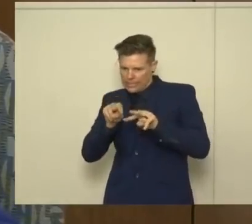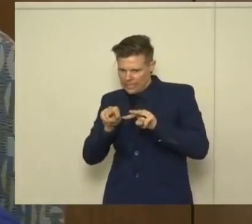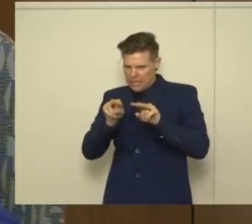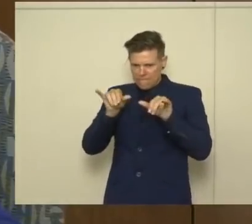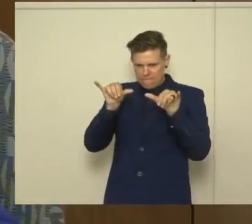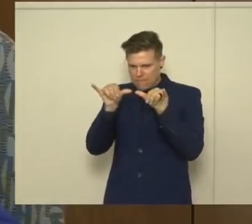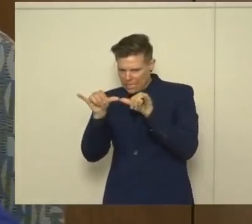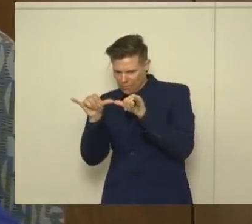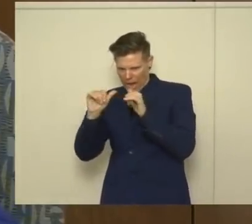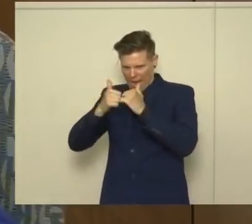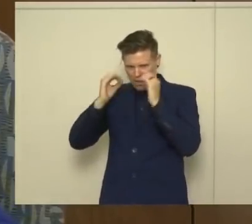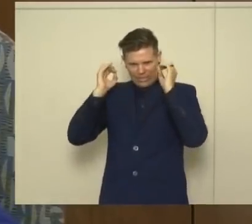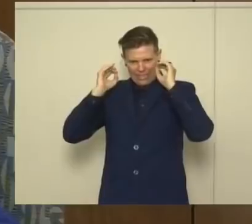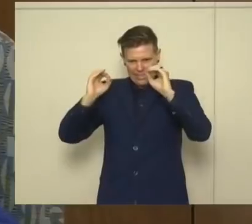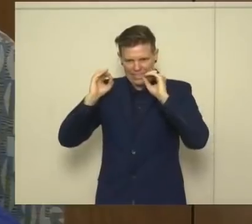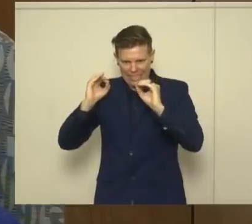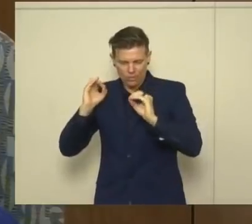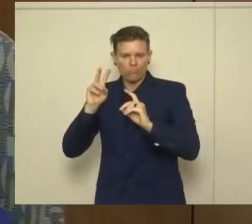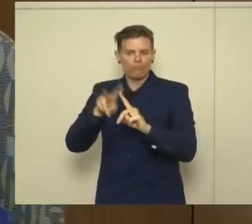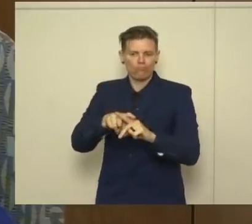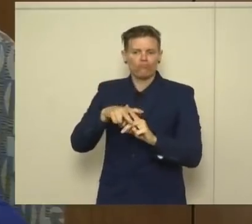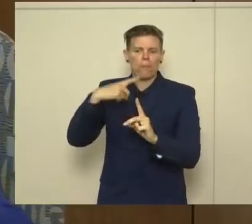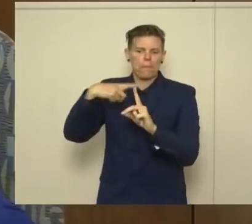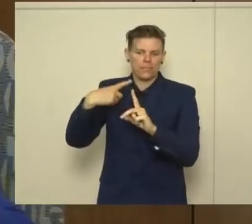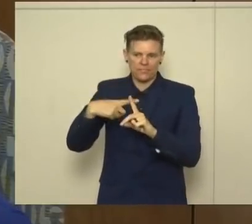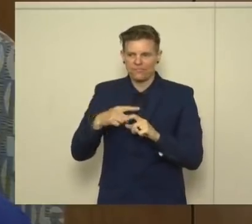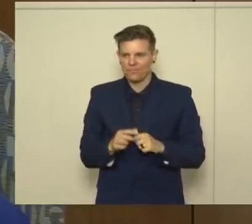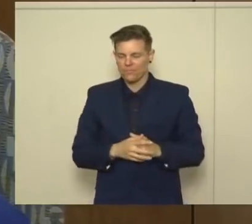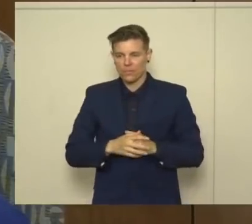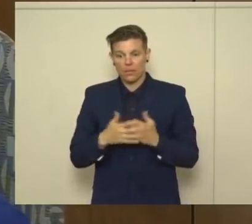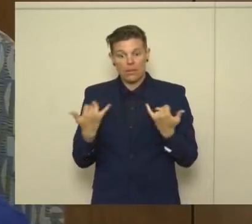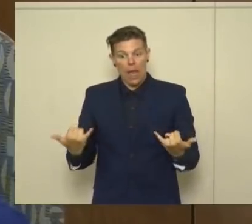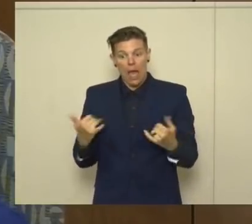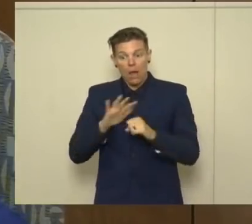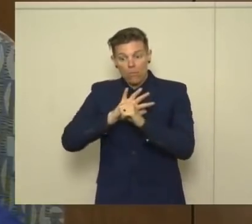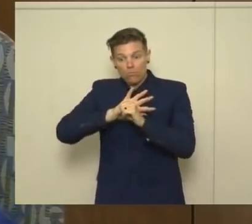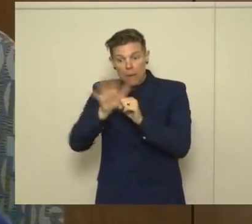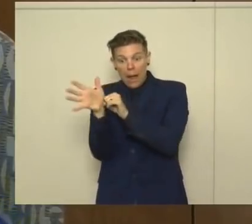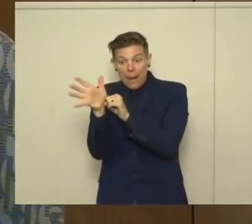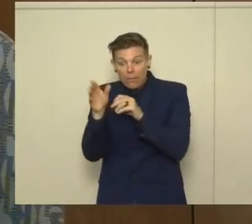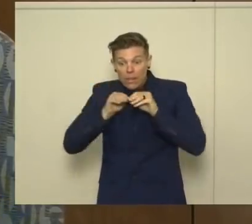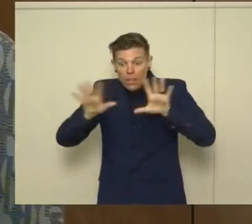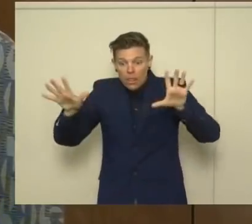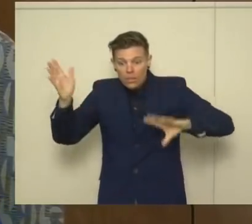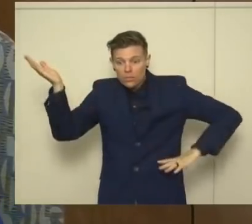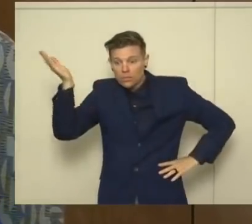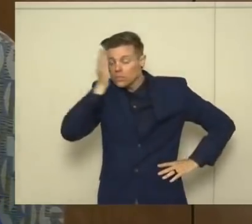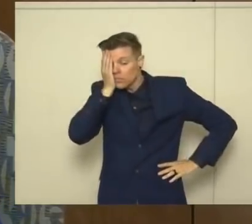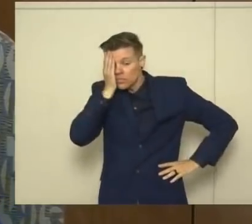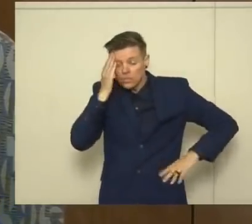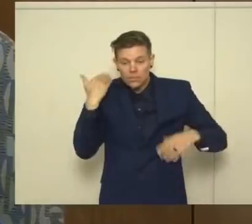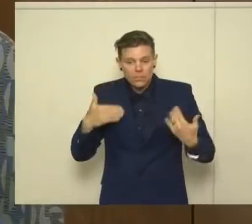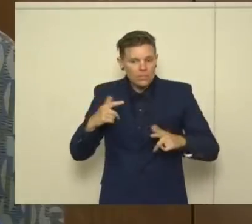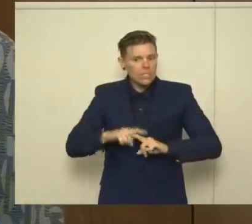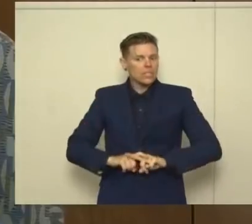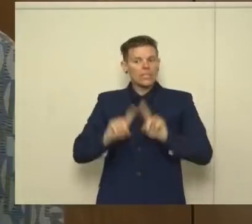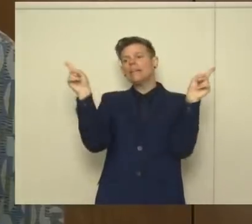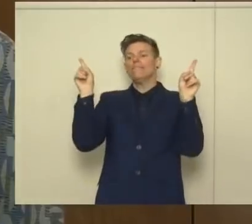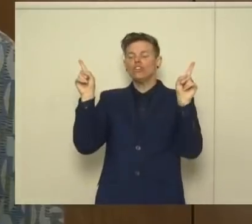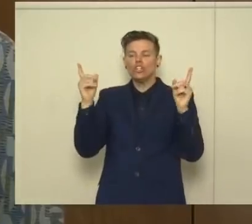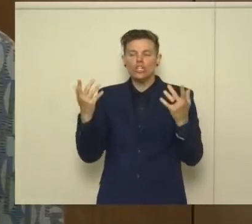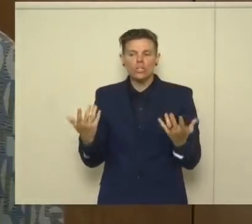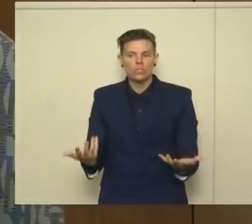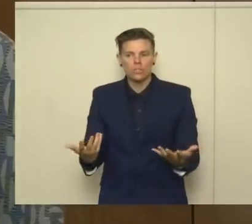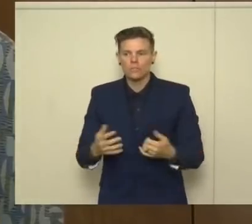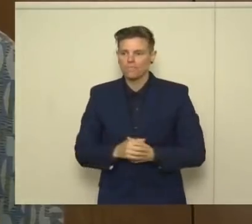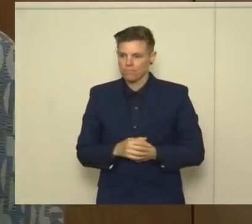These are not normal sets of circumstances. One, just as to reiterate, We are not mandating that